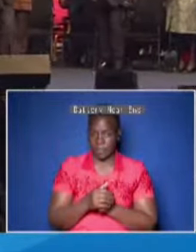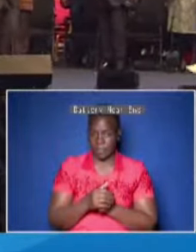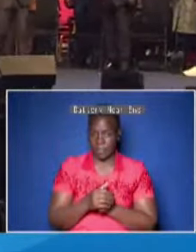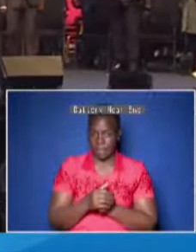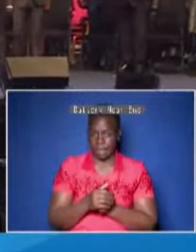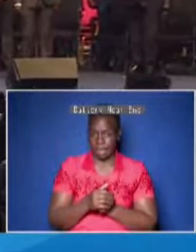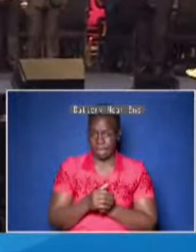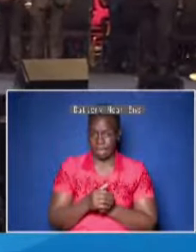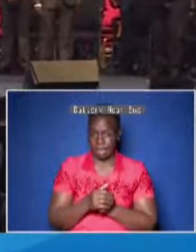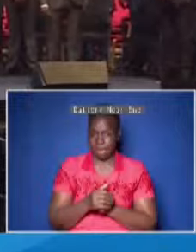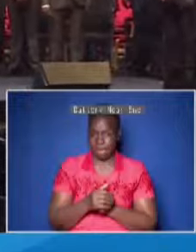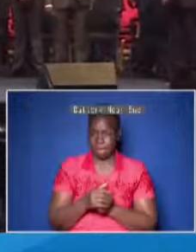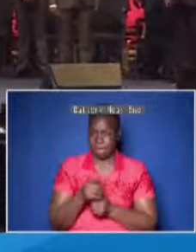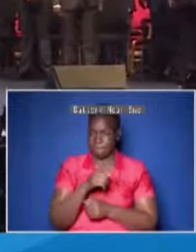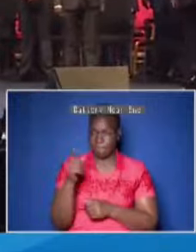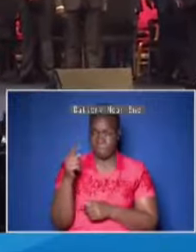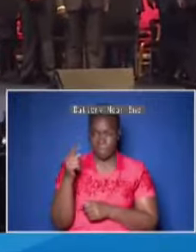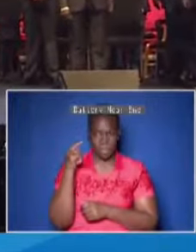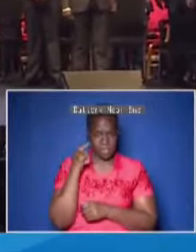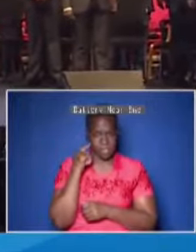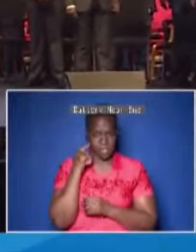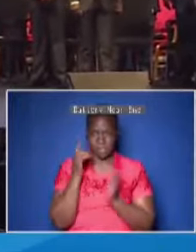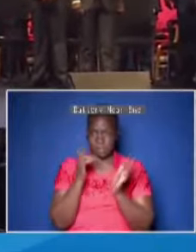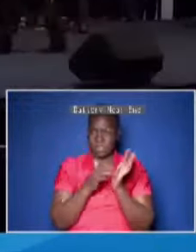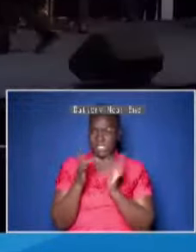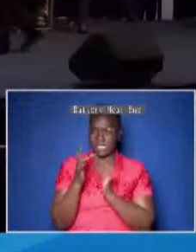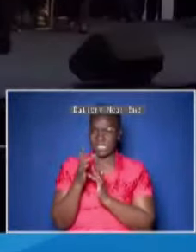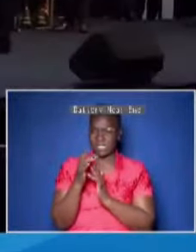please have you heard of Jesus